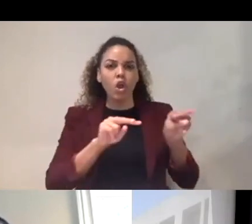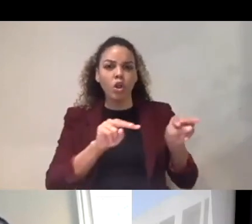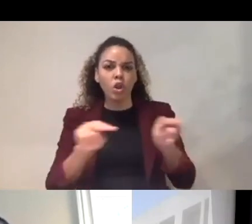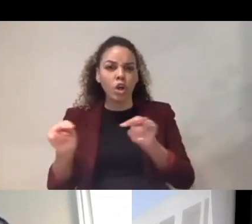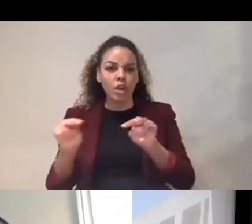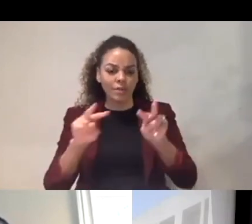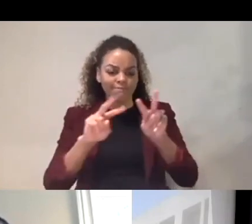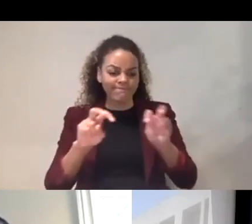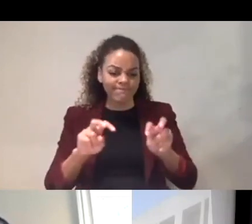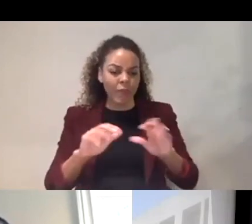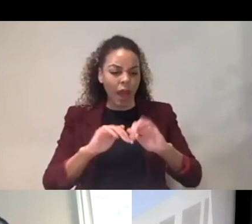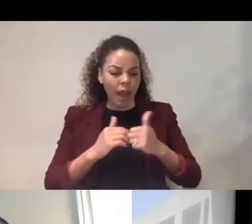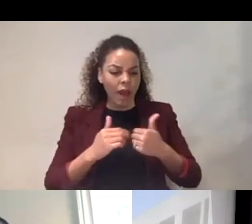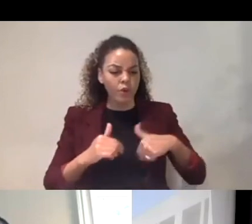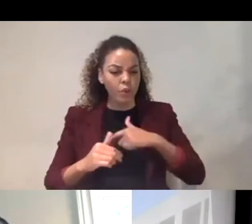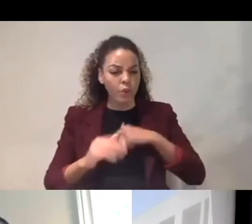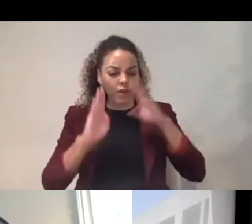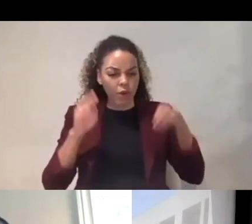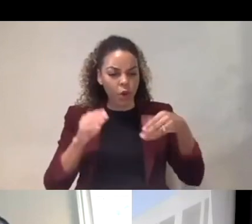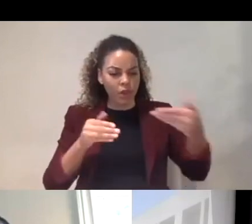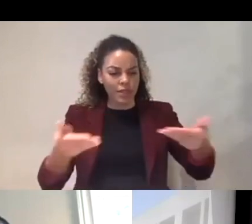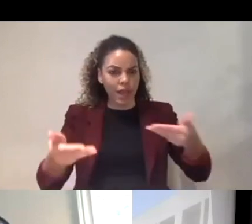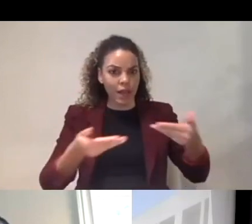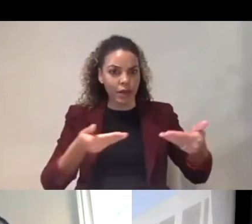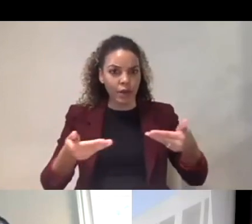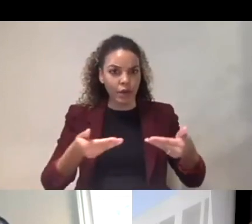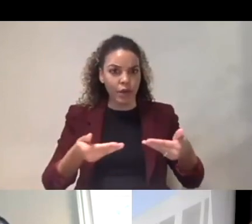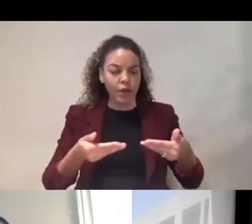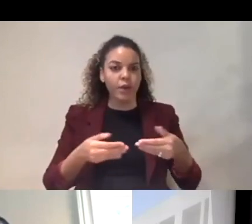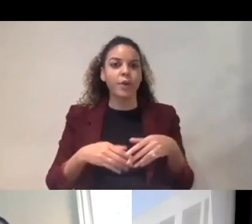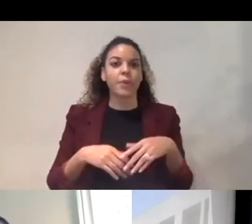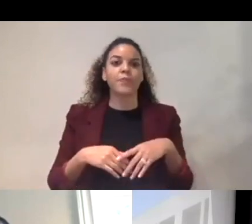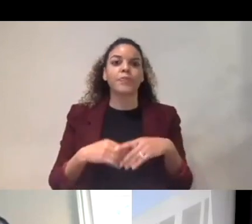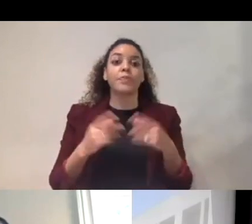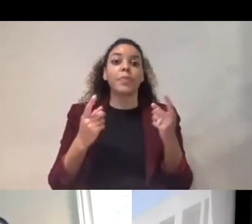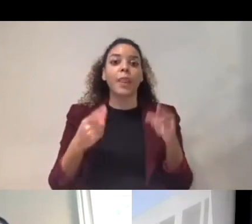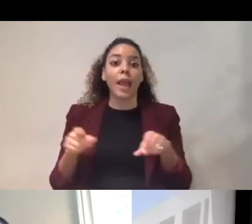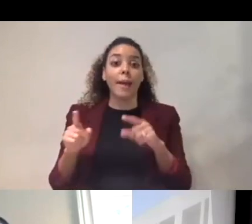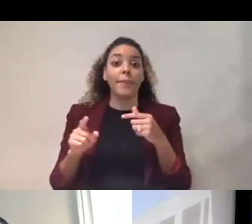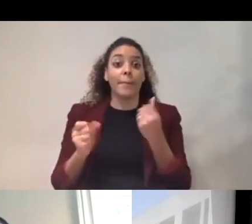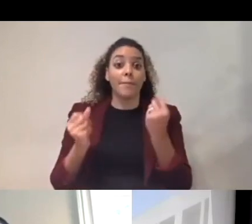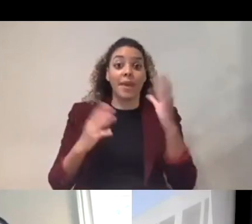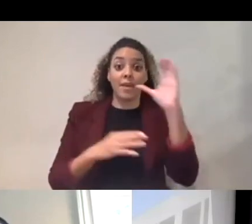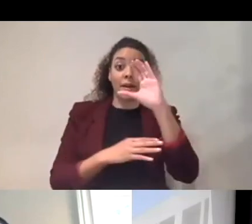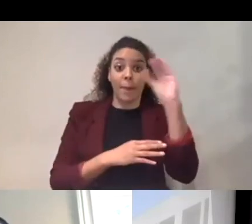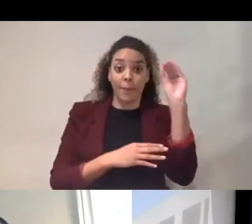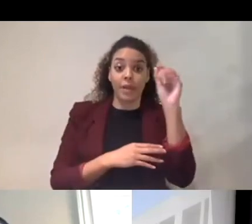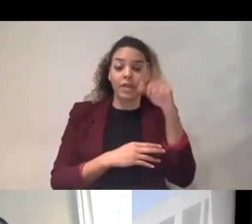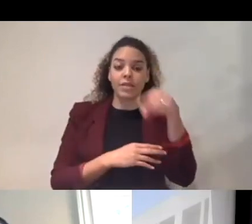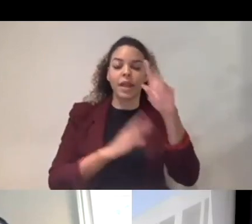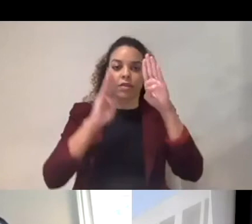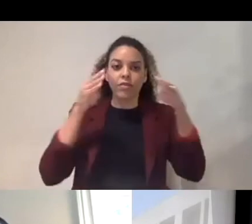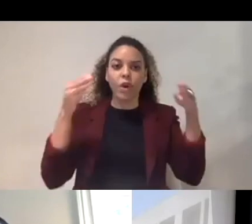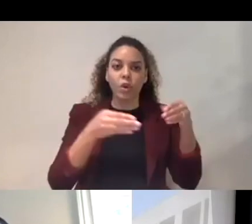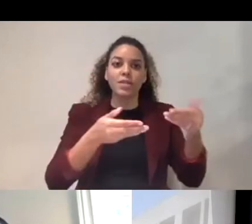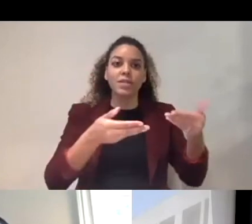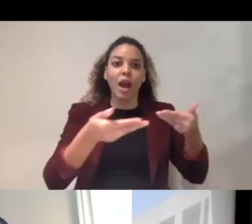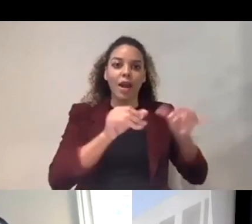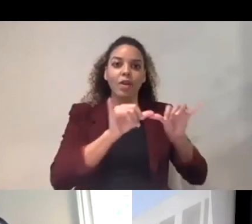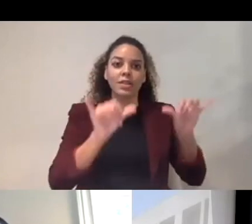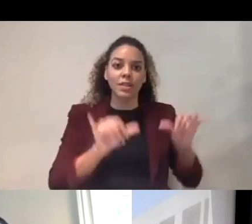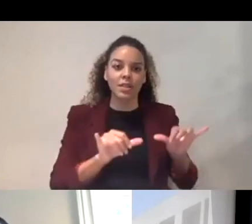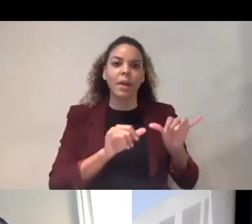autism at work programs focus on the hiring process, and they change it a little bit because some of the things, even though everyone with autism is different,